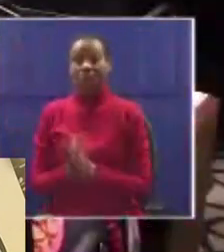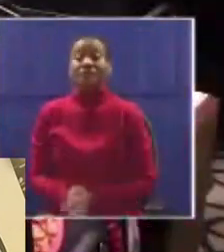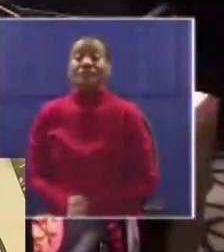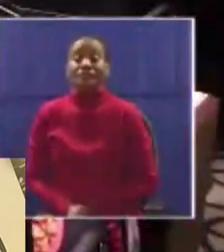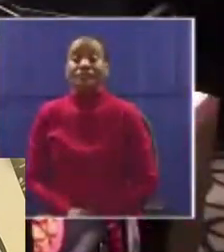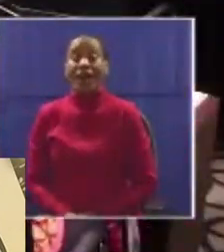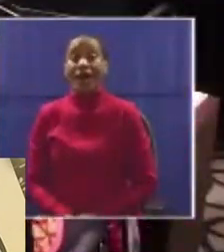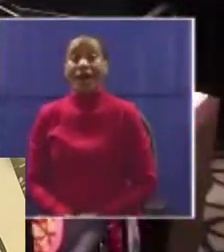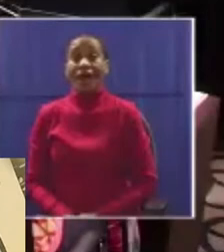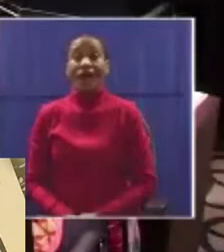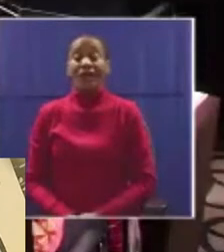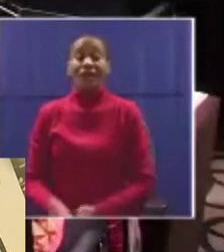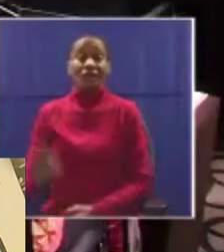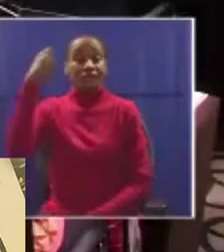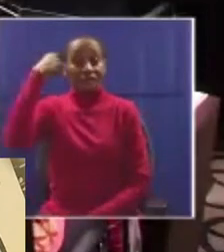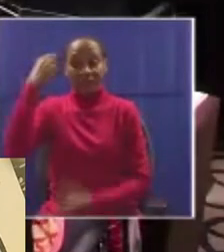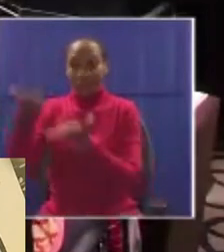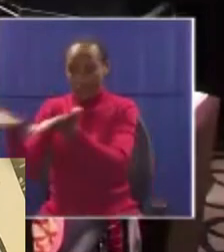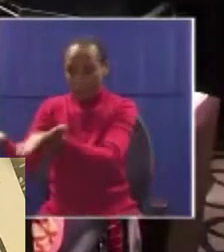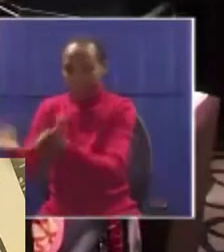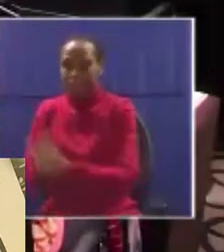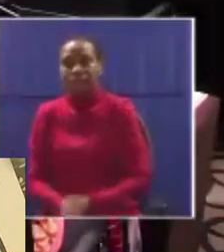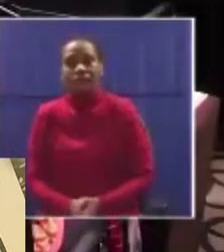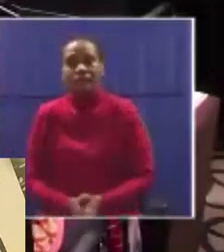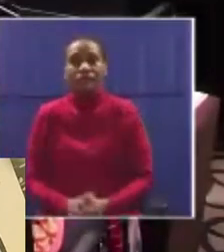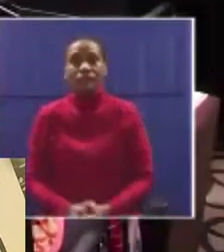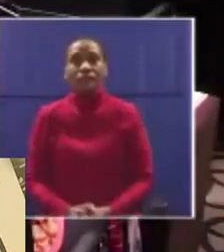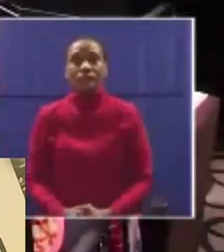the secretary will read the first order